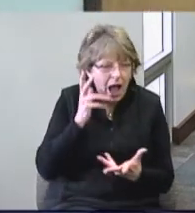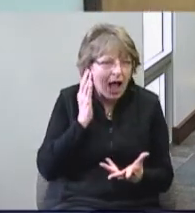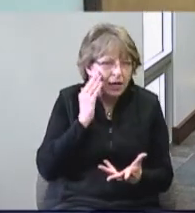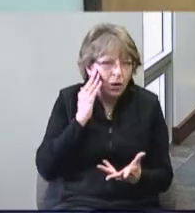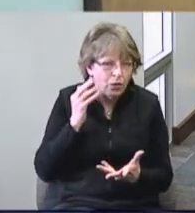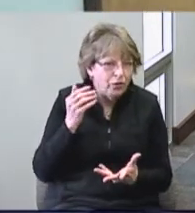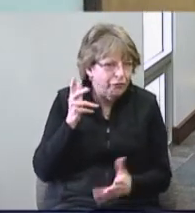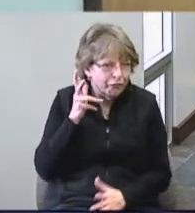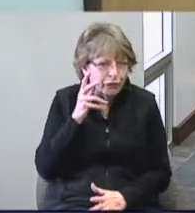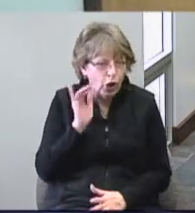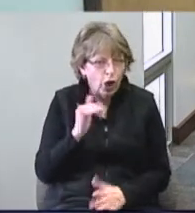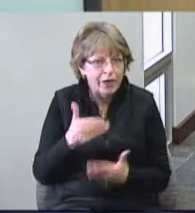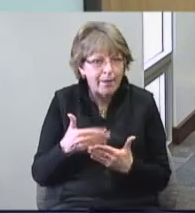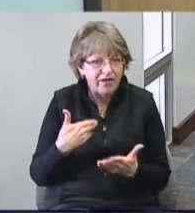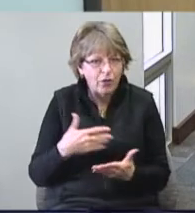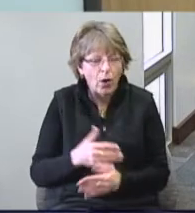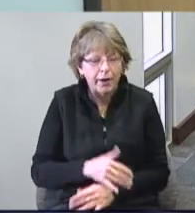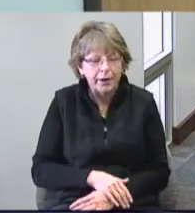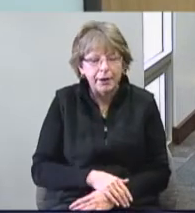and